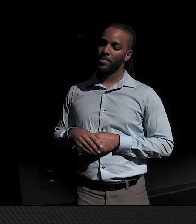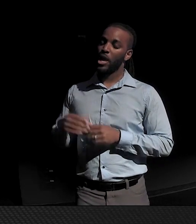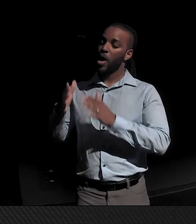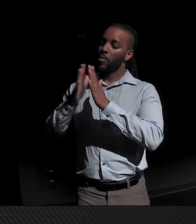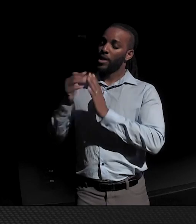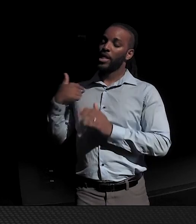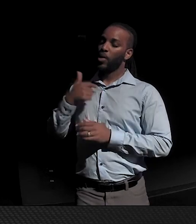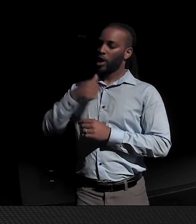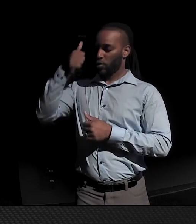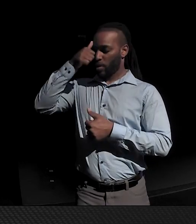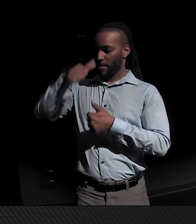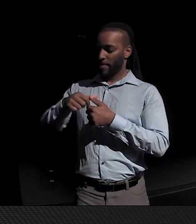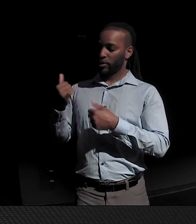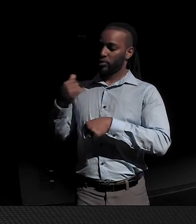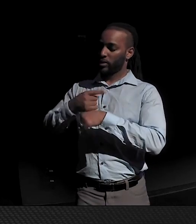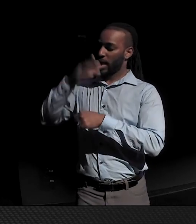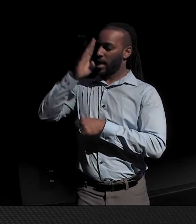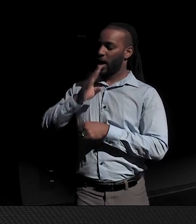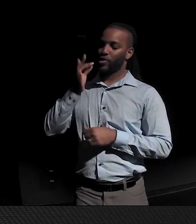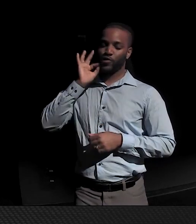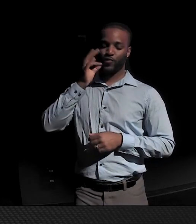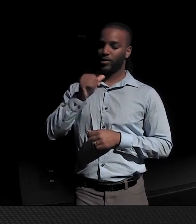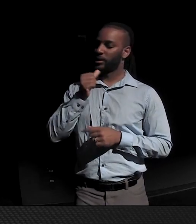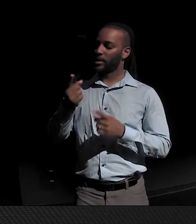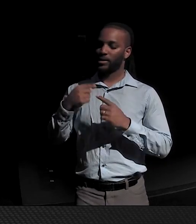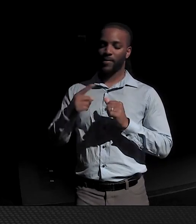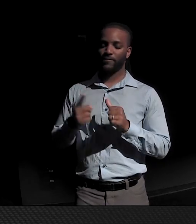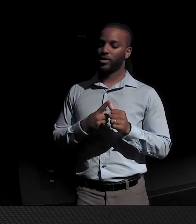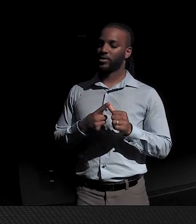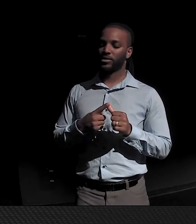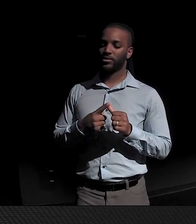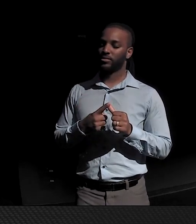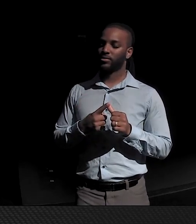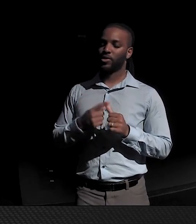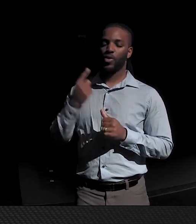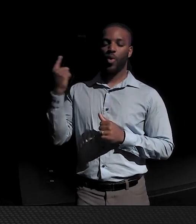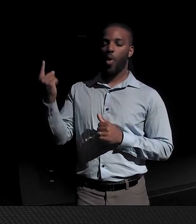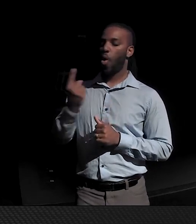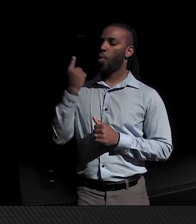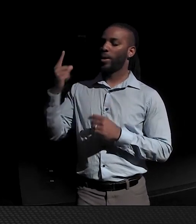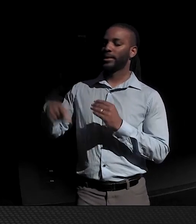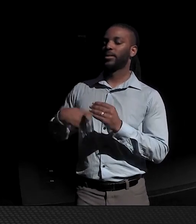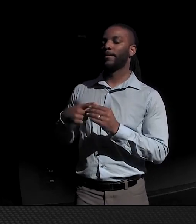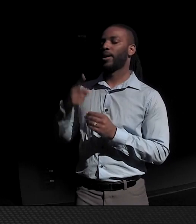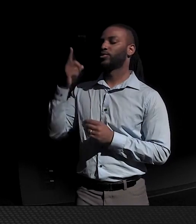I just pray that we would remember today, God, that the fruit doesn't come first. It was always about you.